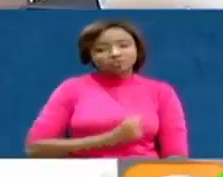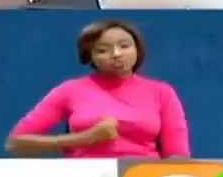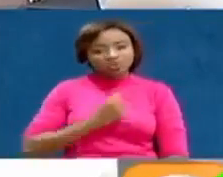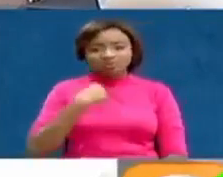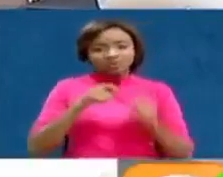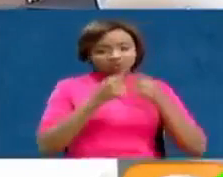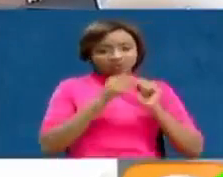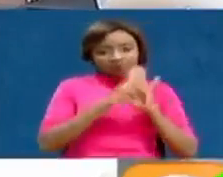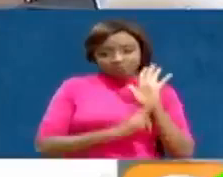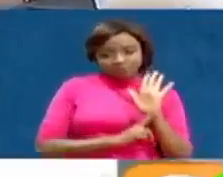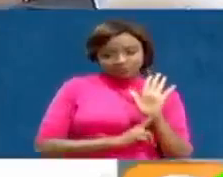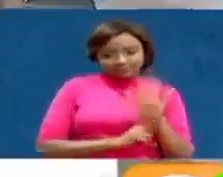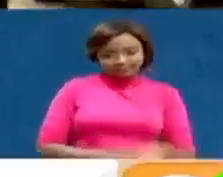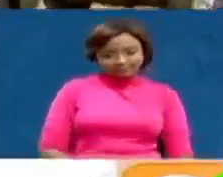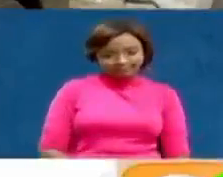COVID-19 regulations.